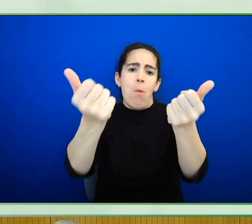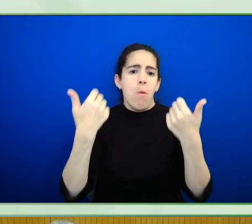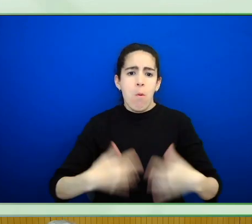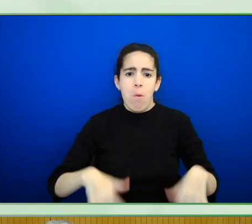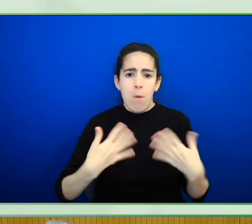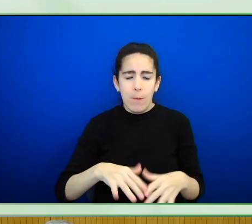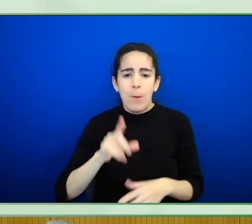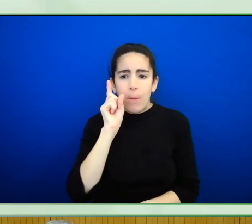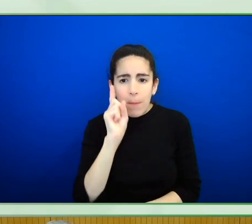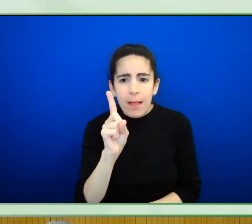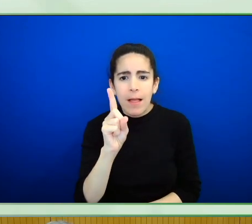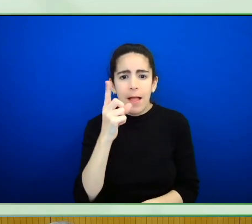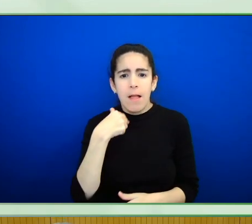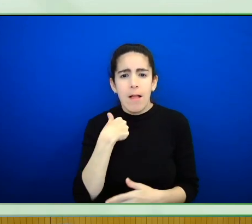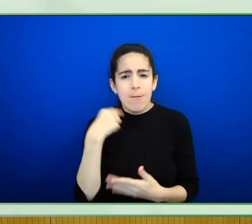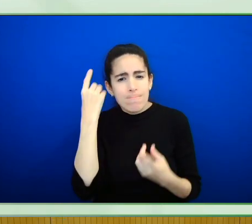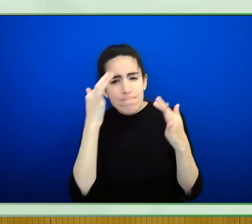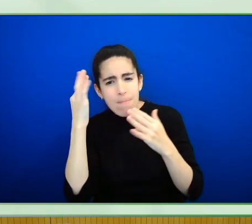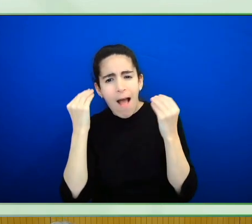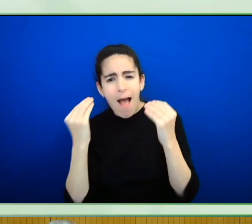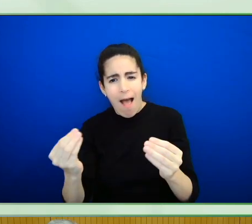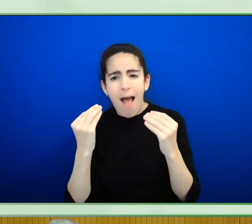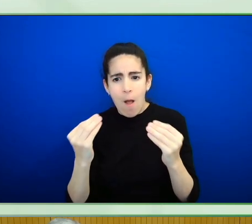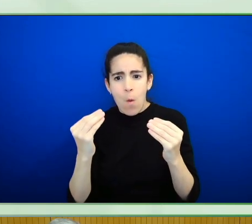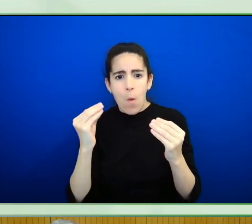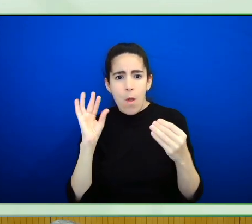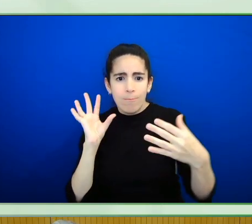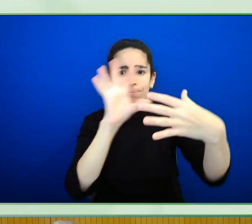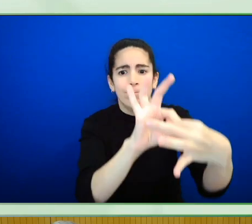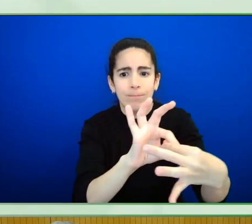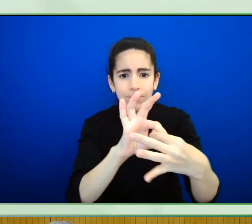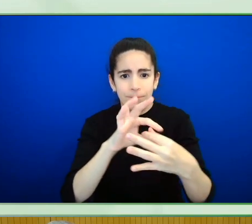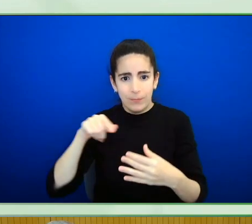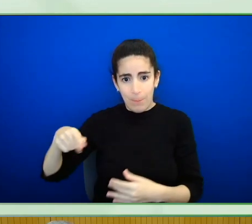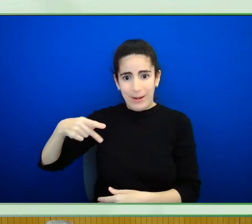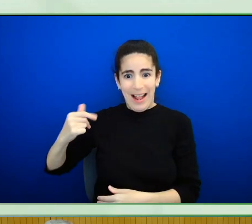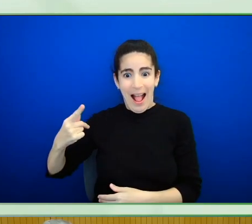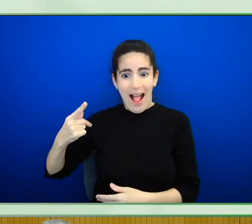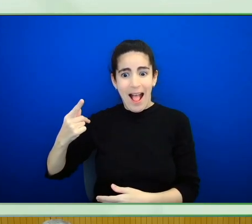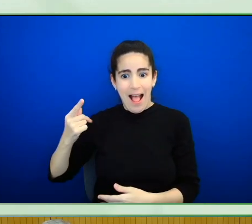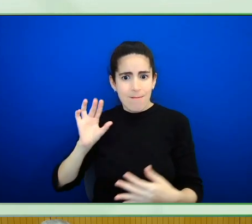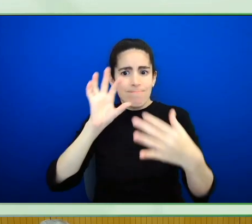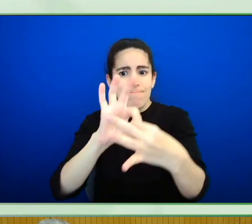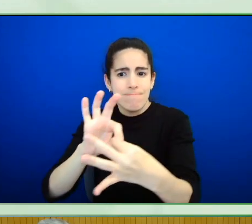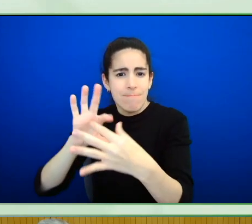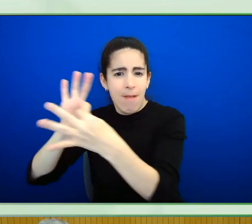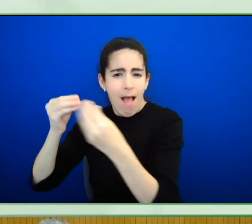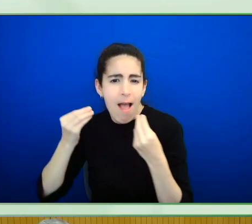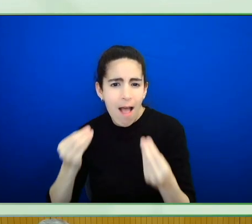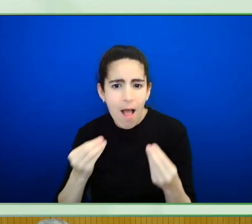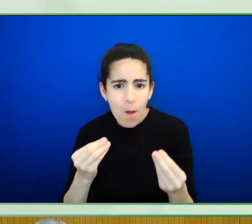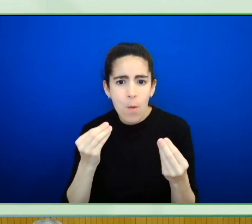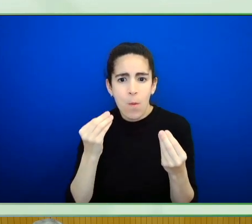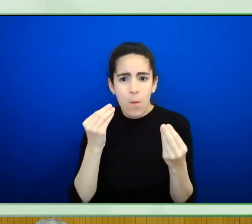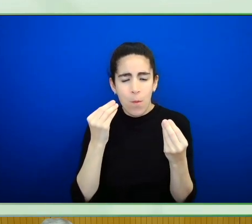reach the unreached people. With the help of Peak, we have reached the unreached people. Now the people, they are screened at the community